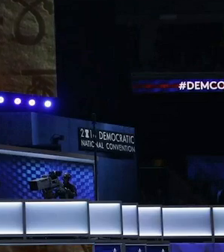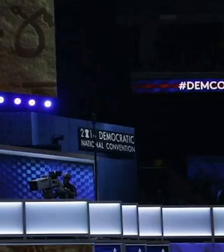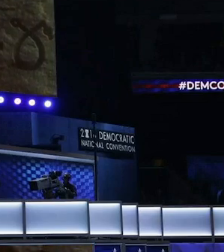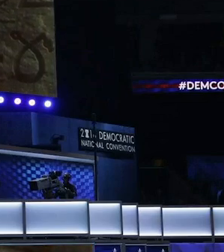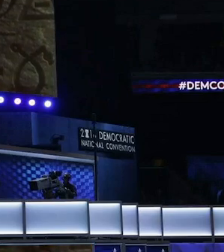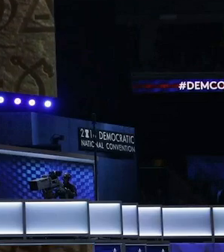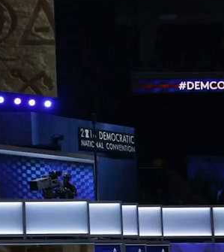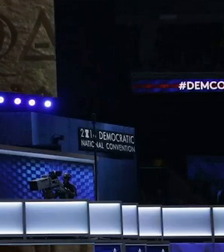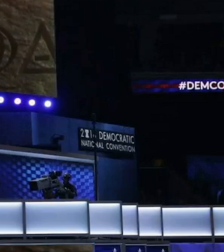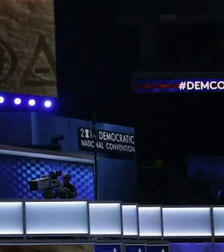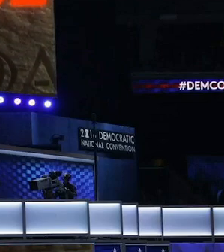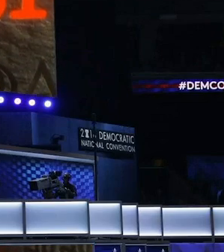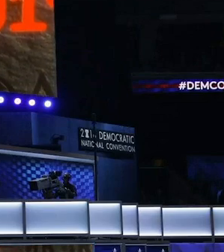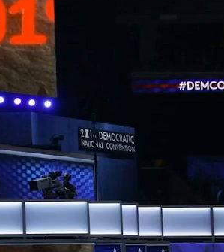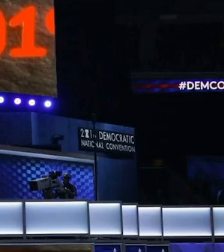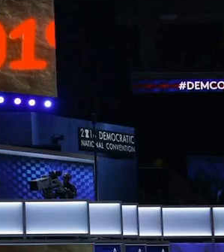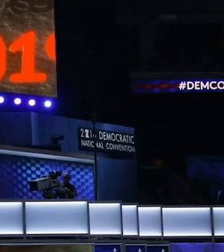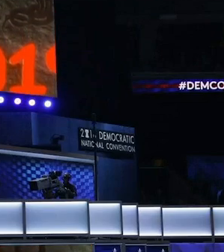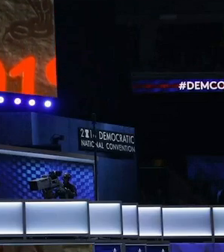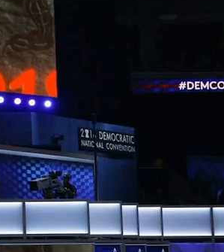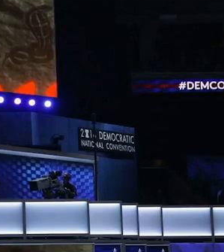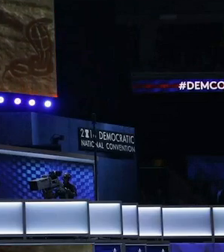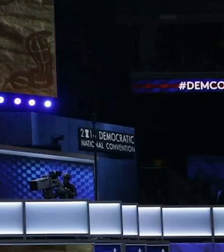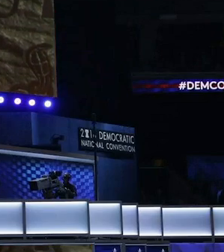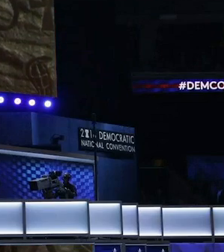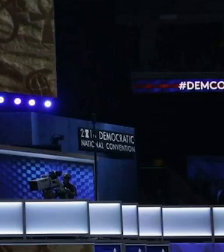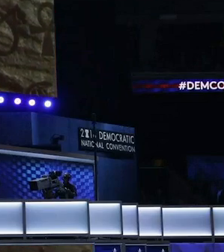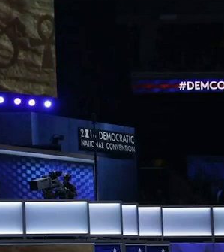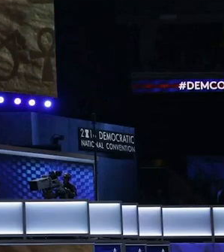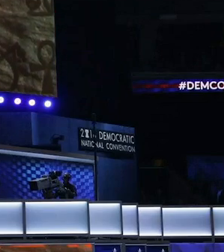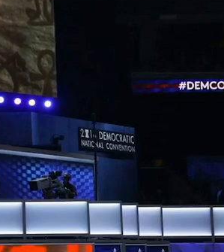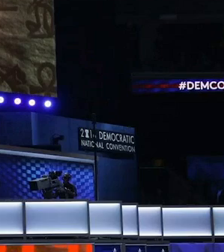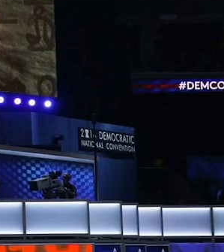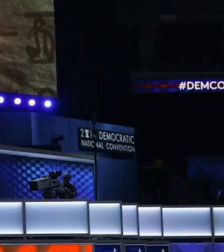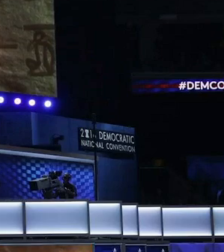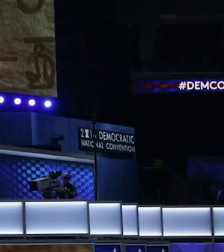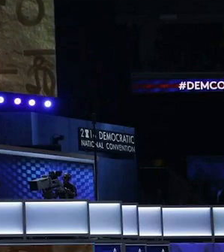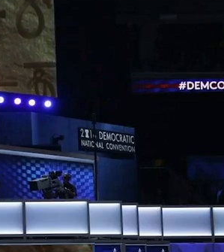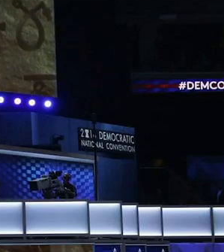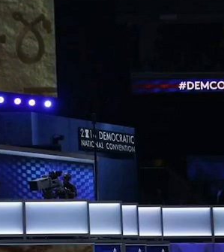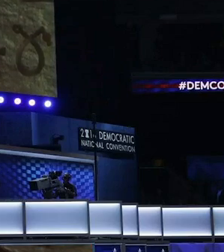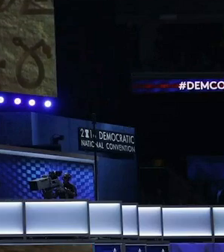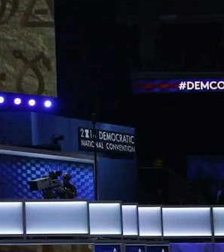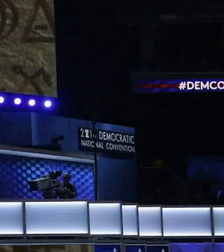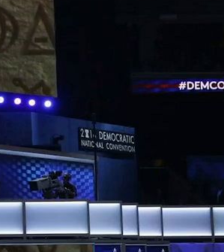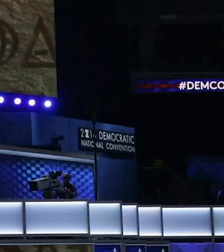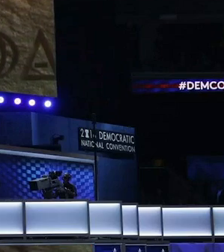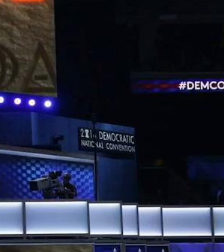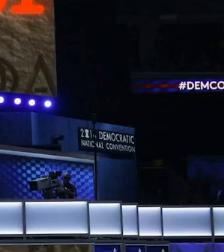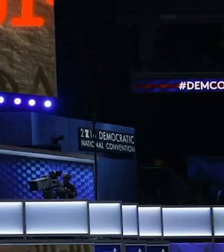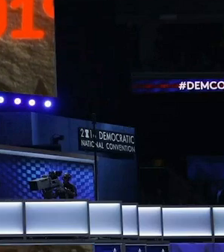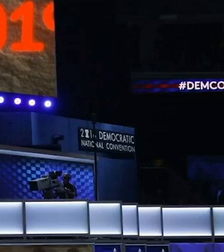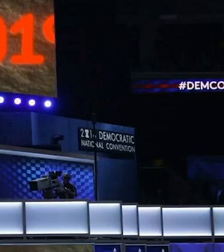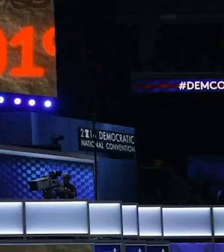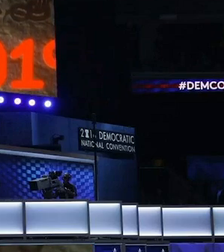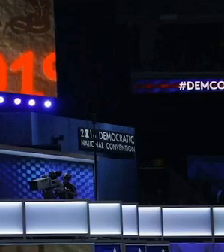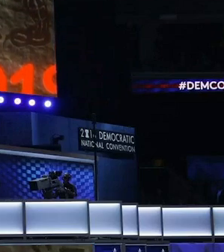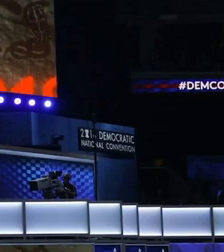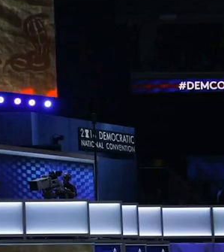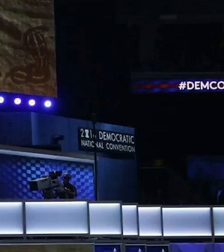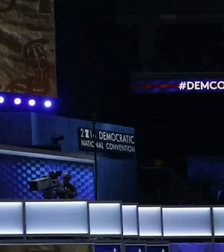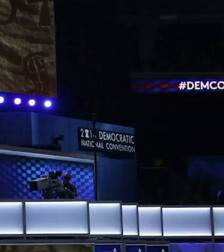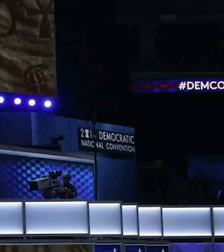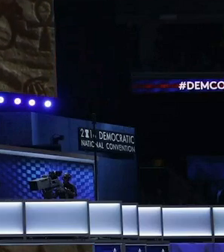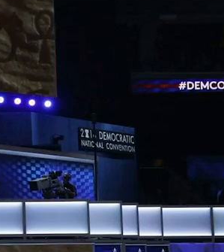what's it gonna? G-Wagon, all the Bentley, the Kelton, ride the boat. I no fit, die for nothing. Man, girl, what's